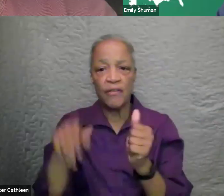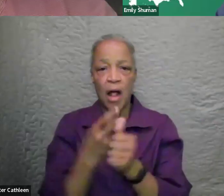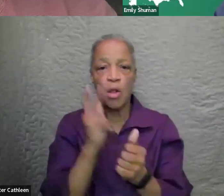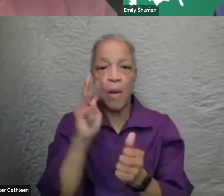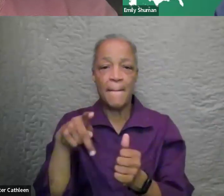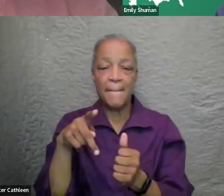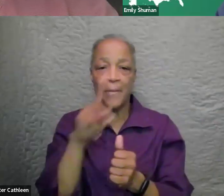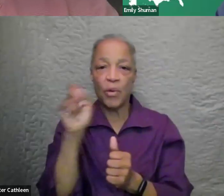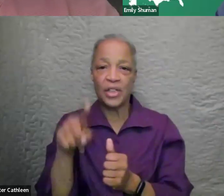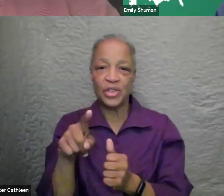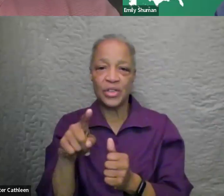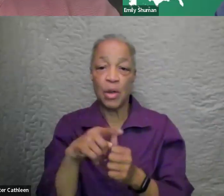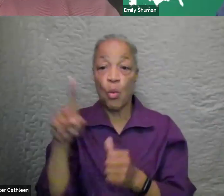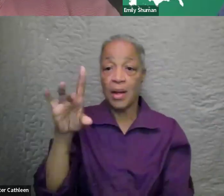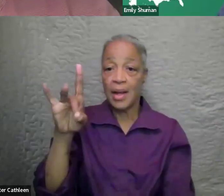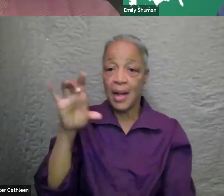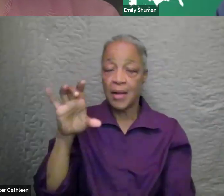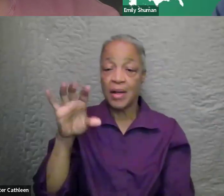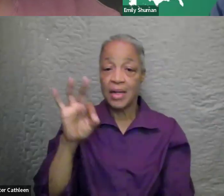questions.